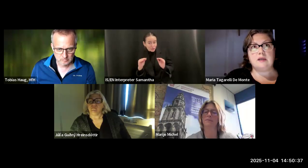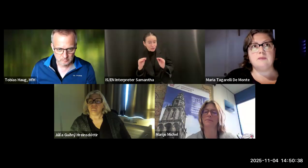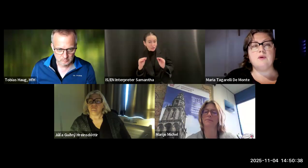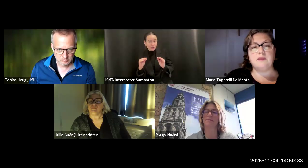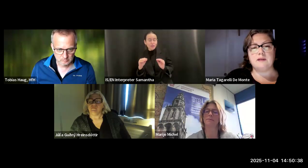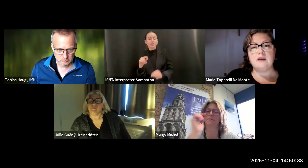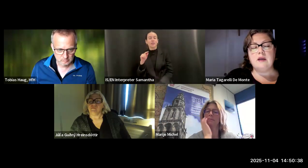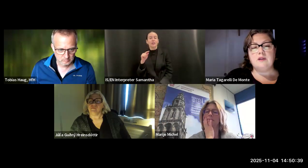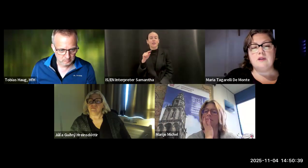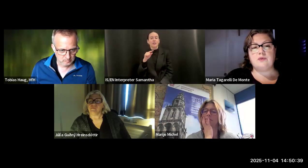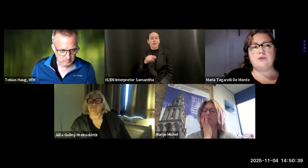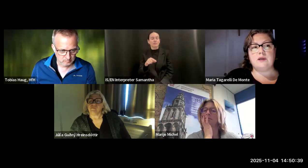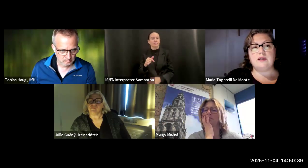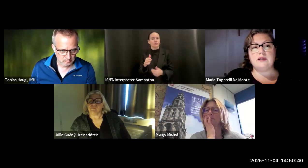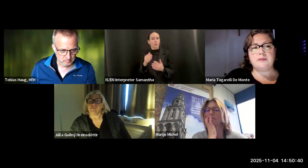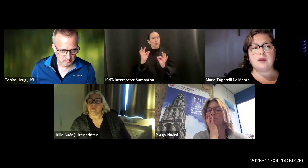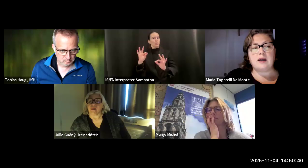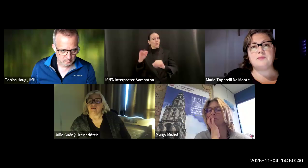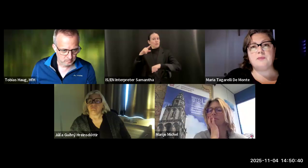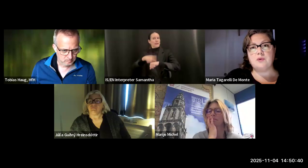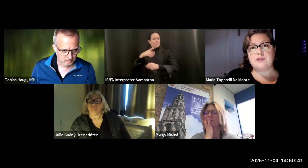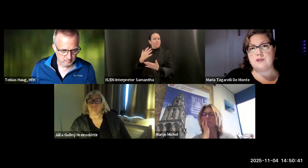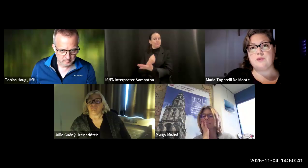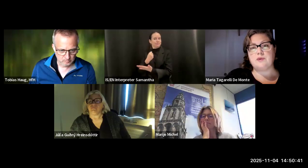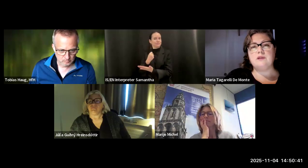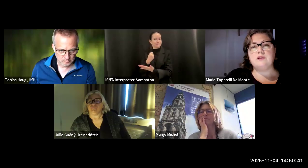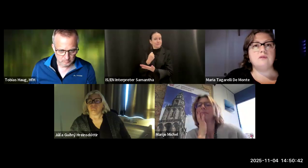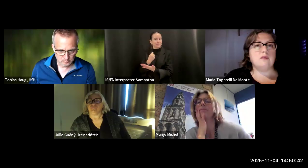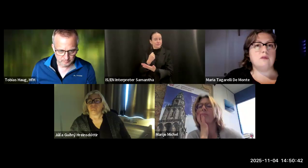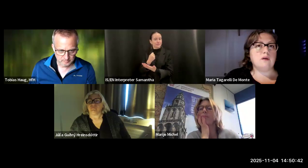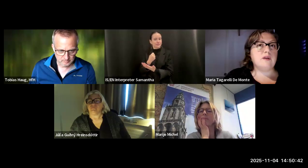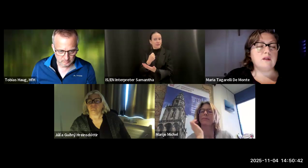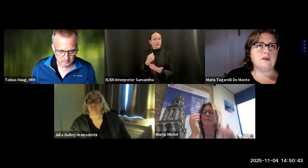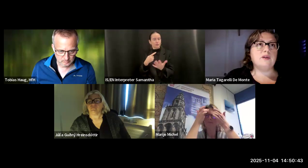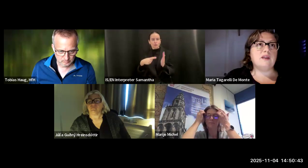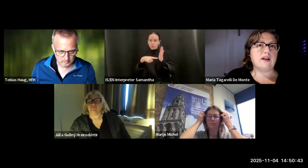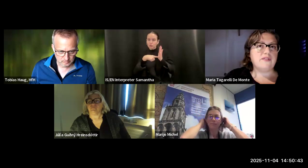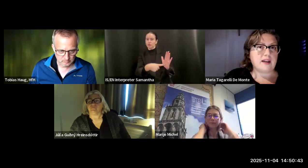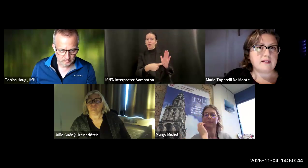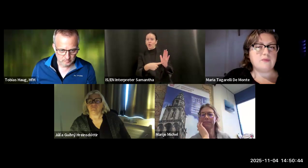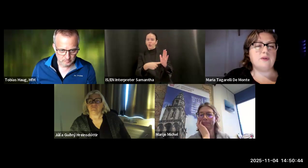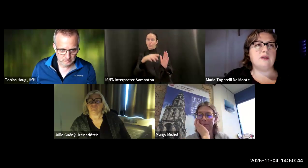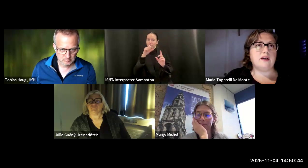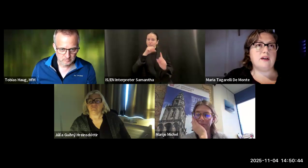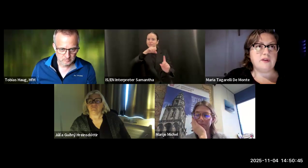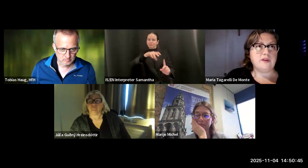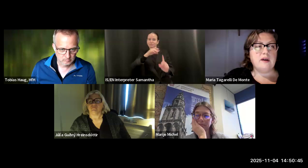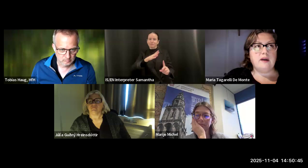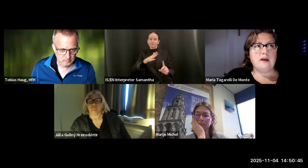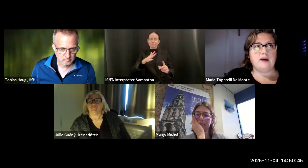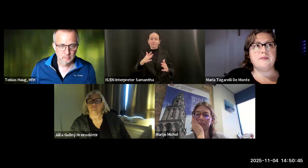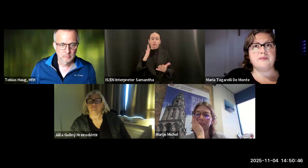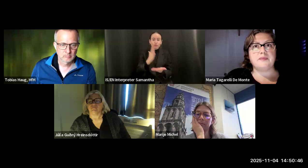good moment to expose the student to real life text, real